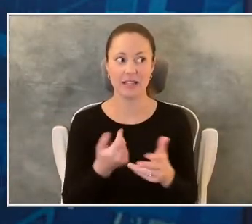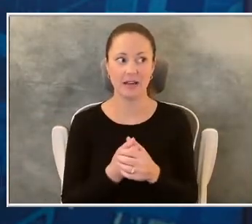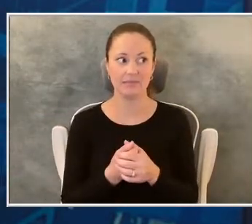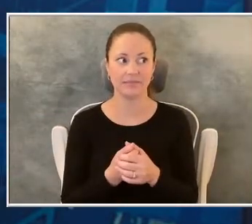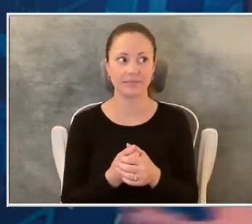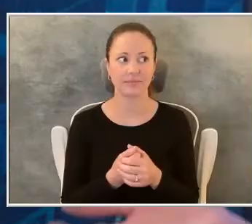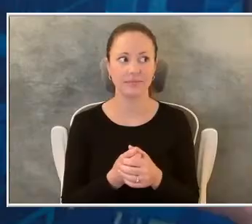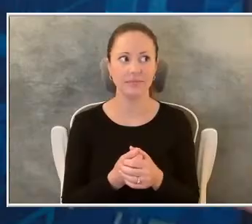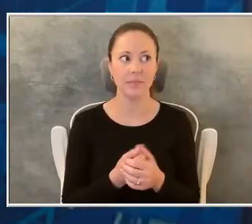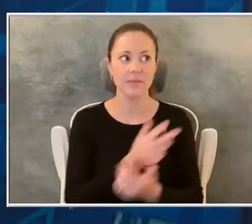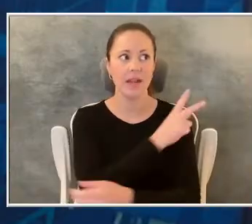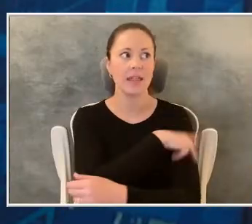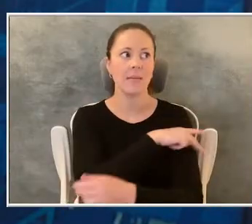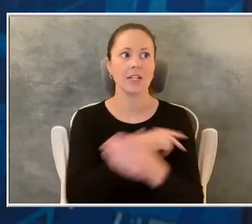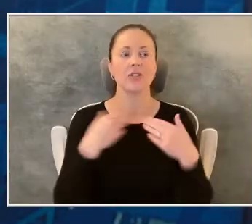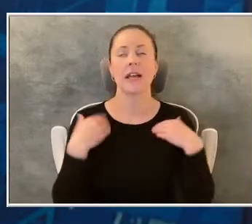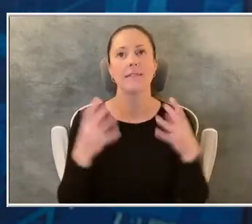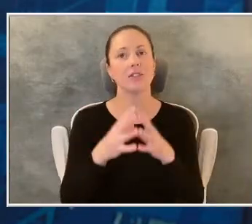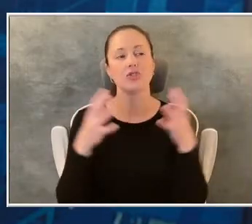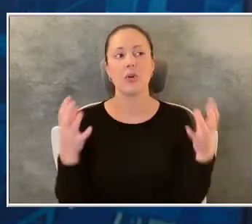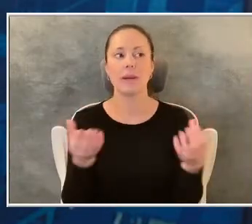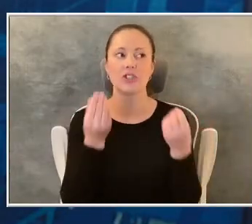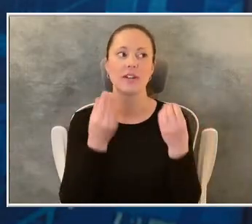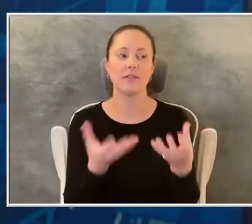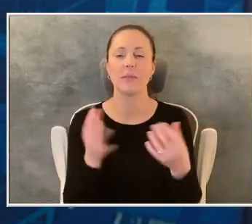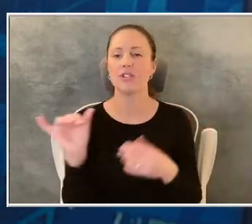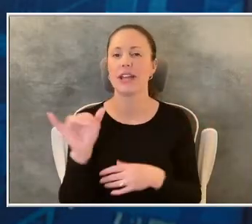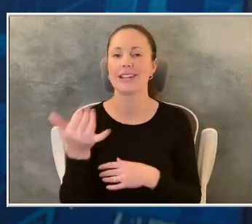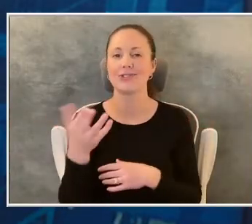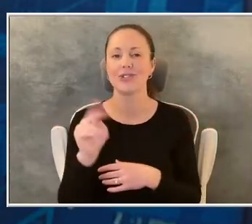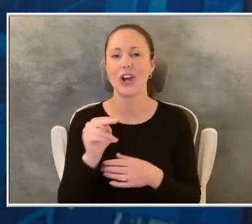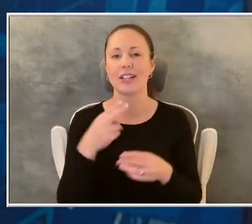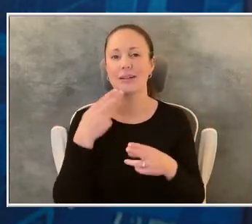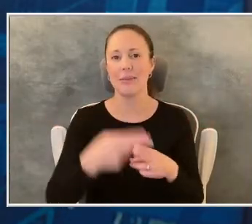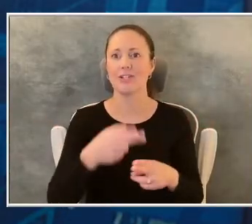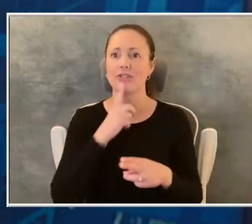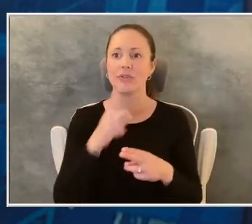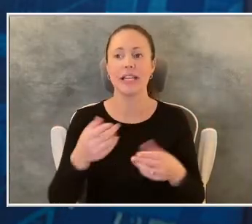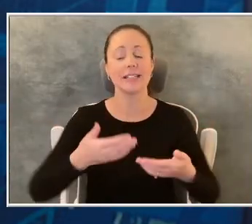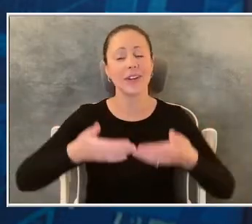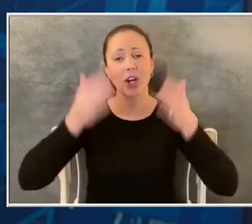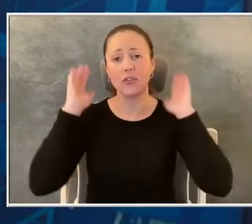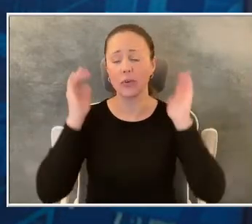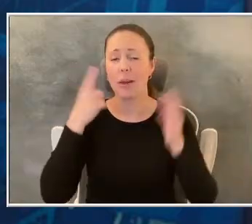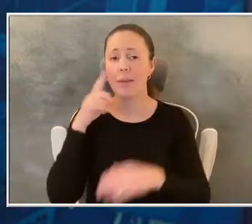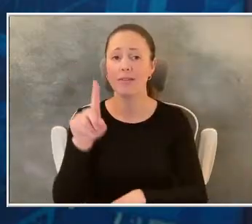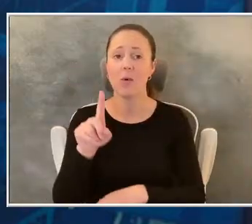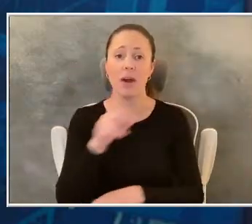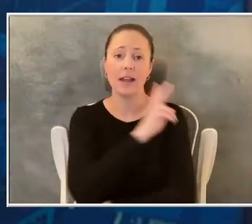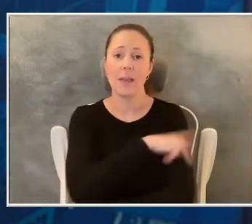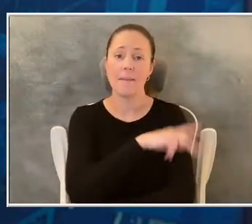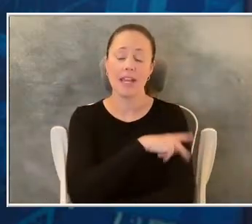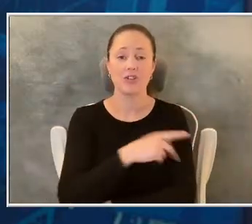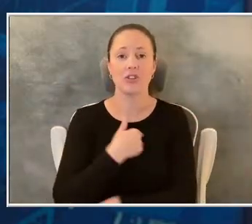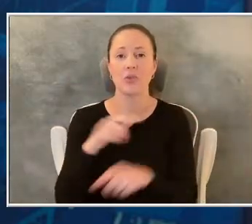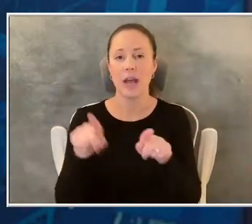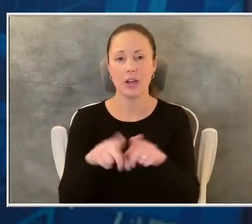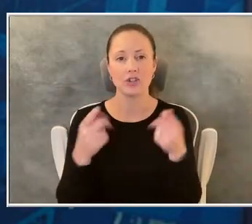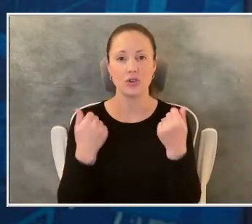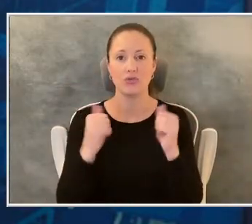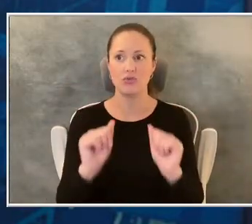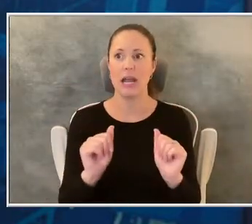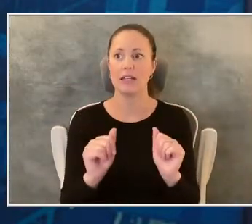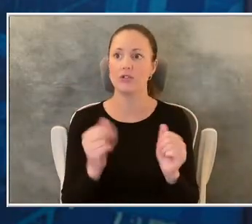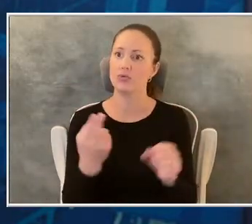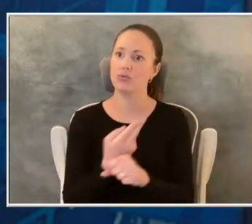much information up front, like John had mentioned, of everything. It's very overwhelming for the patient. So I also try to take time to